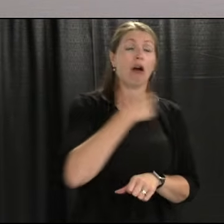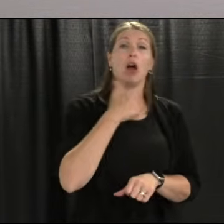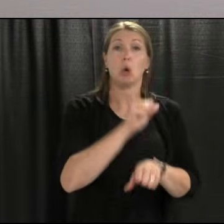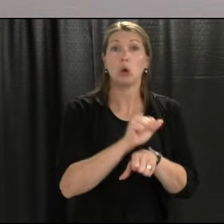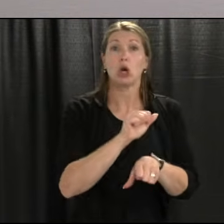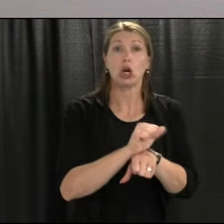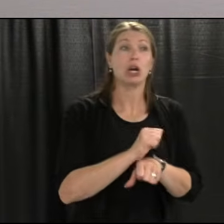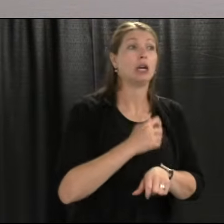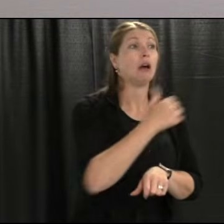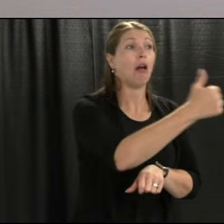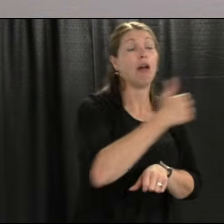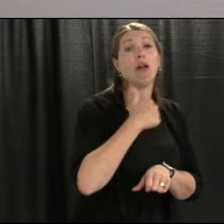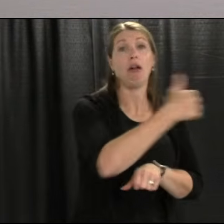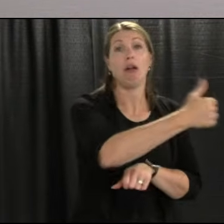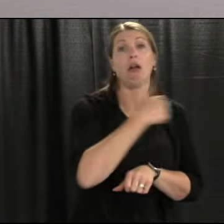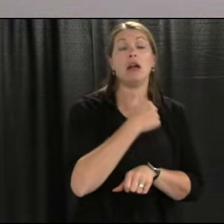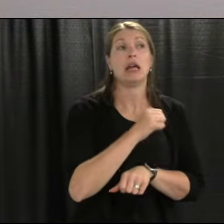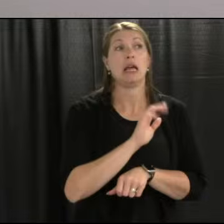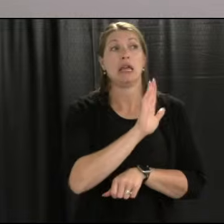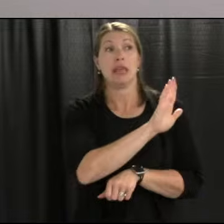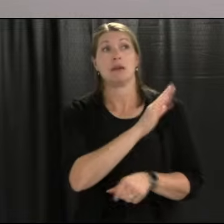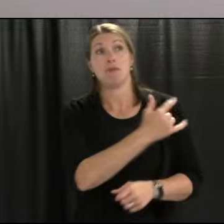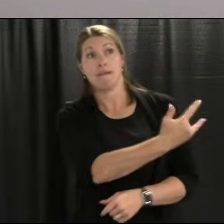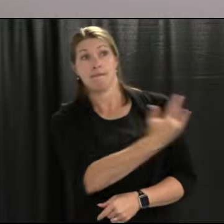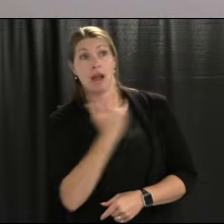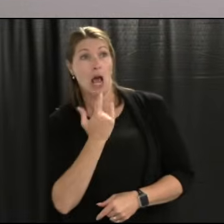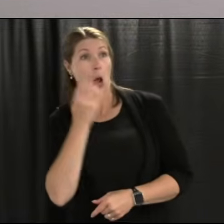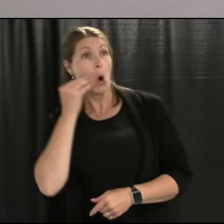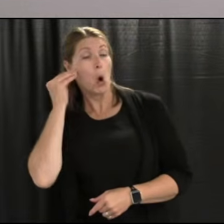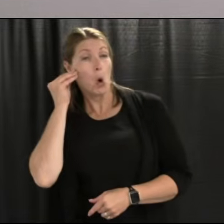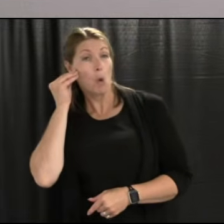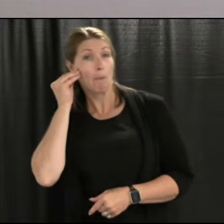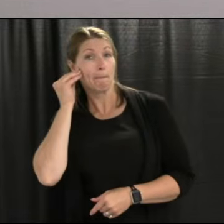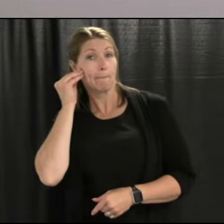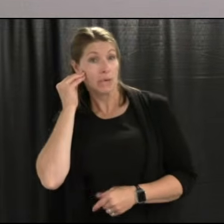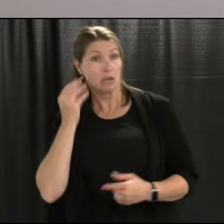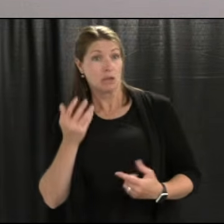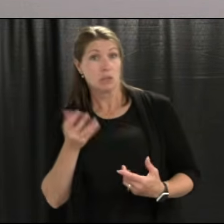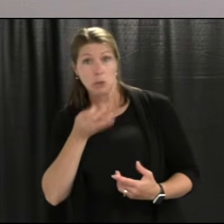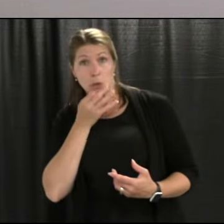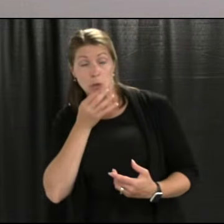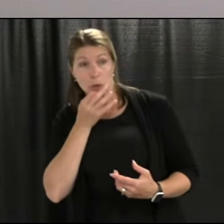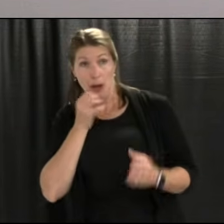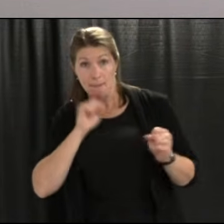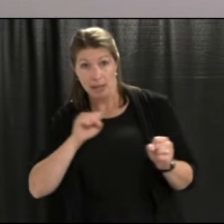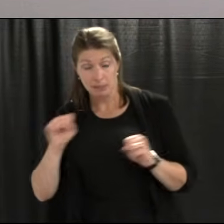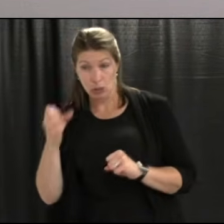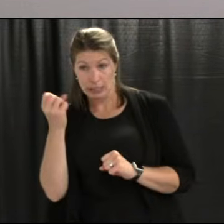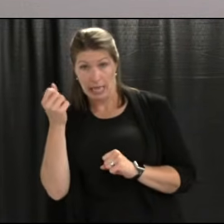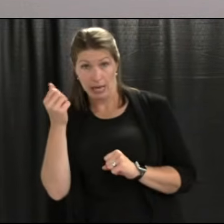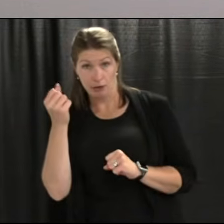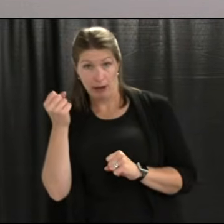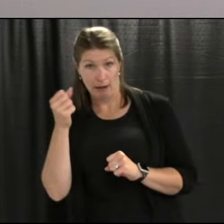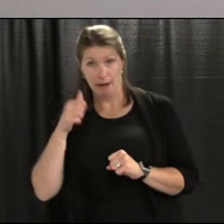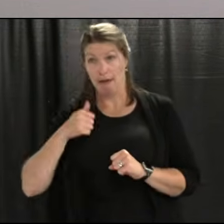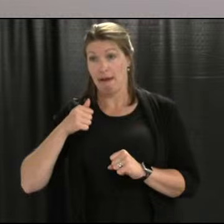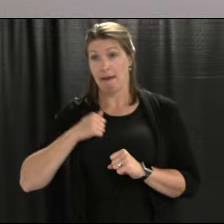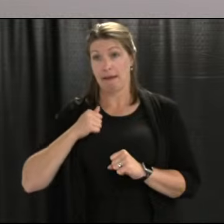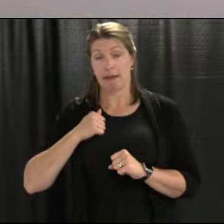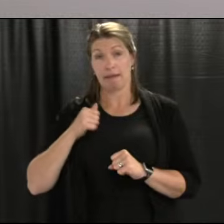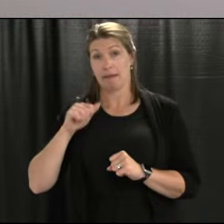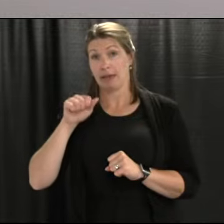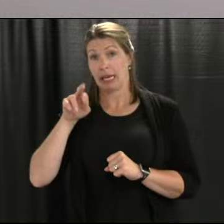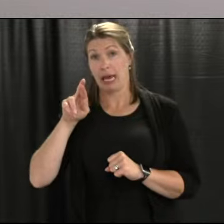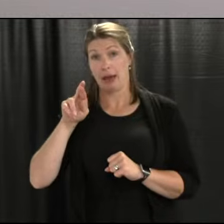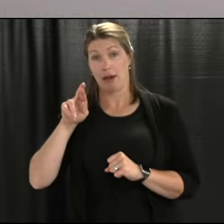home. And there could be a strike in Air Canada at Saturday. So is that something that's sort of on